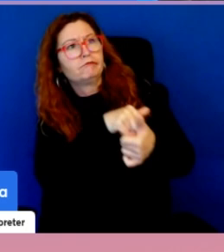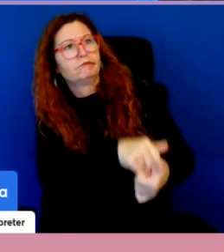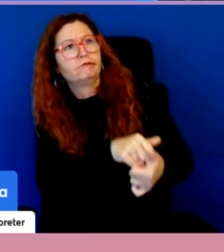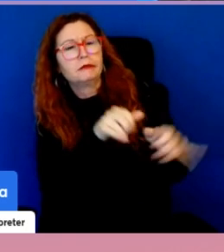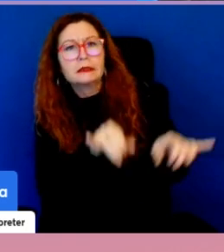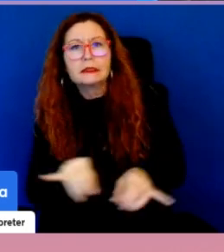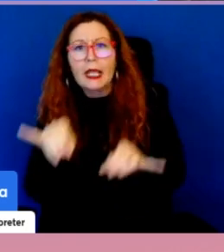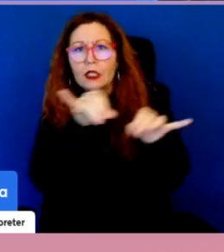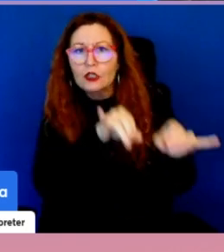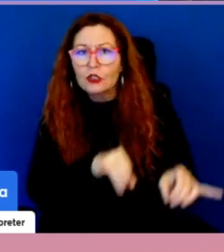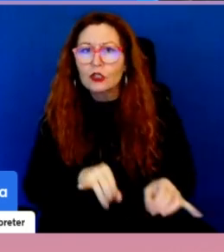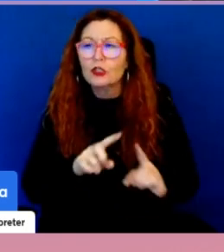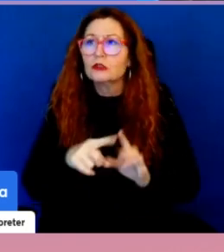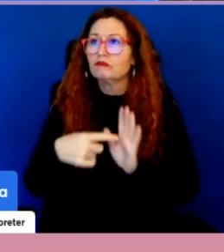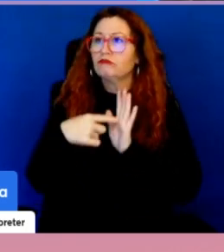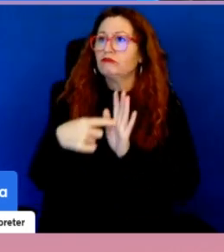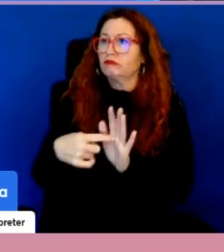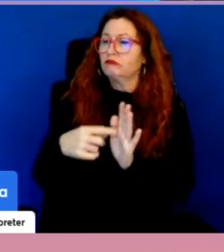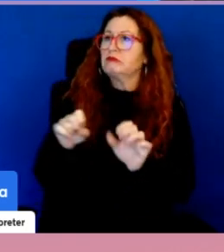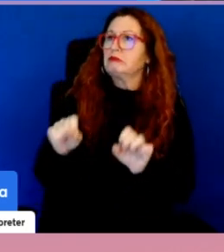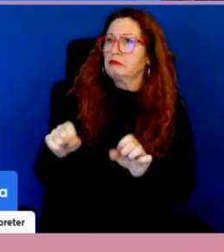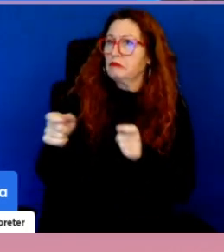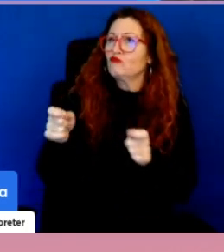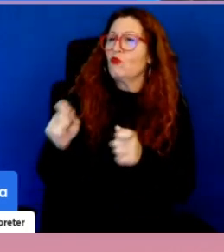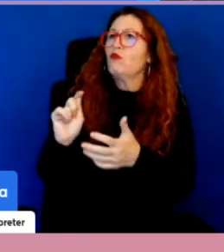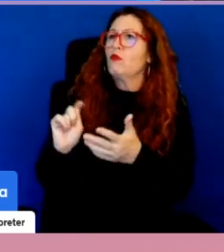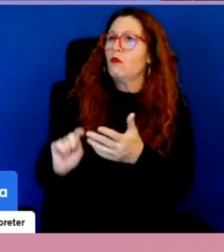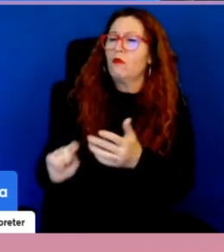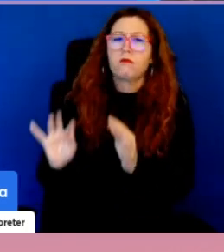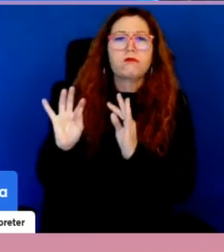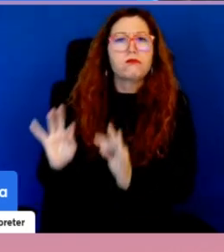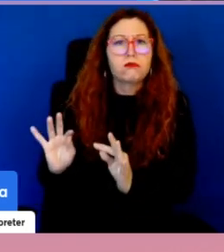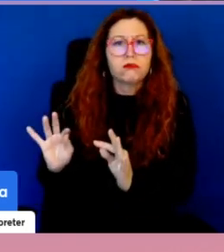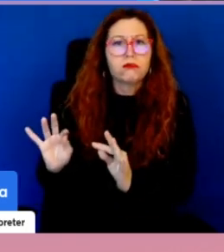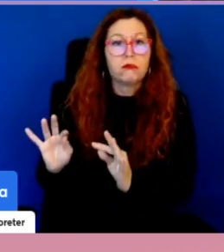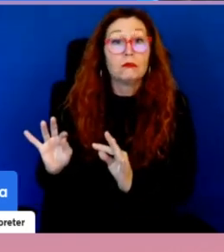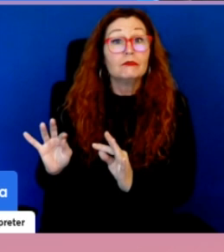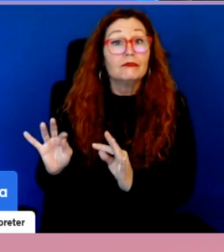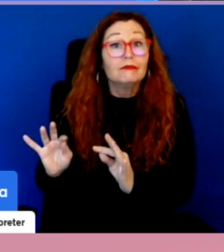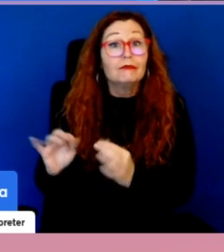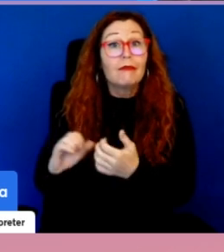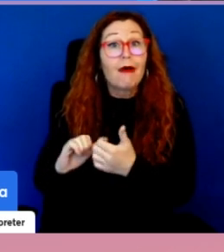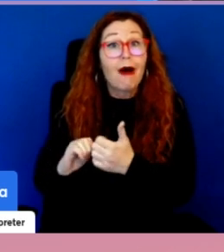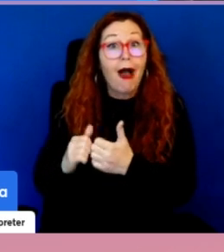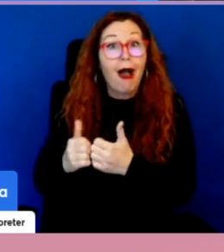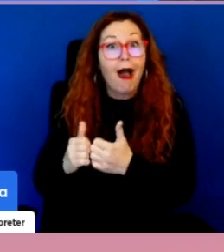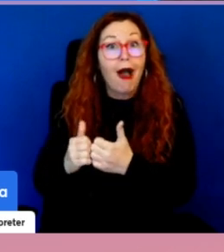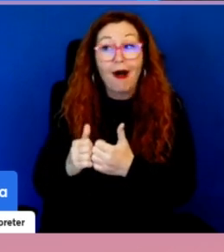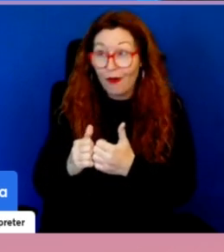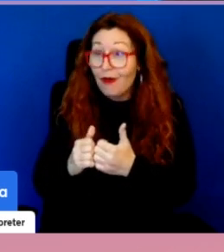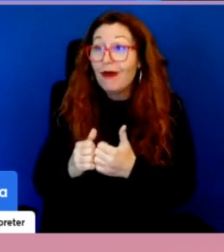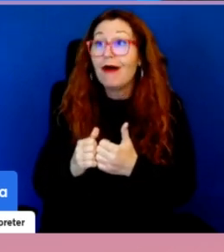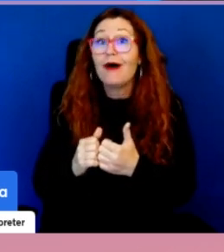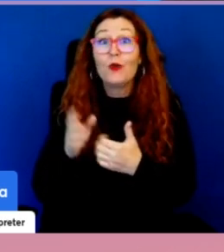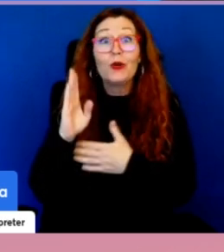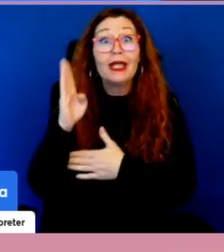to demonstrate they've got a control. The next question is, how are we going to get there? It's great to say we're going to do SOC 2,